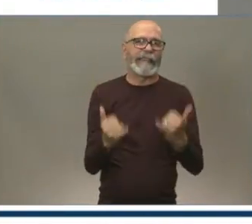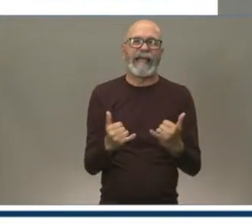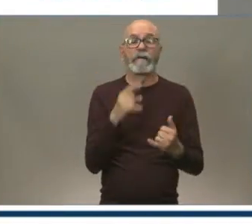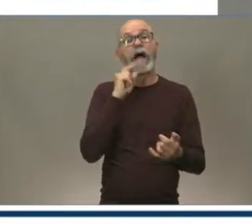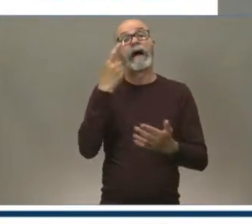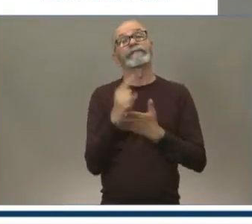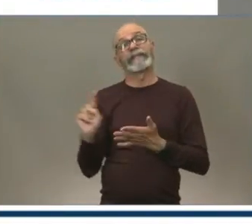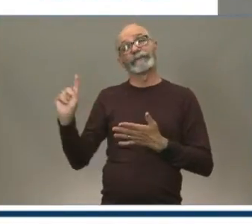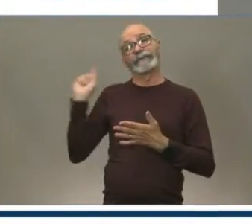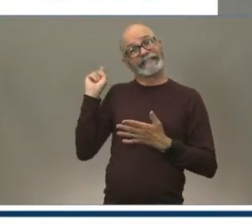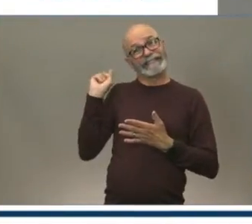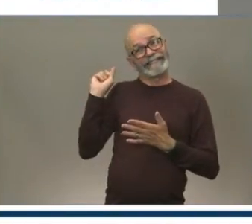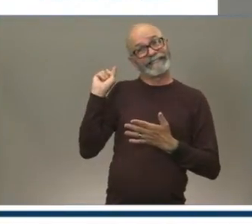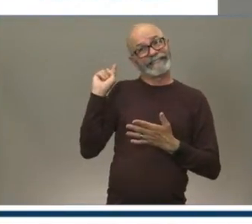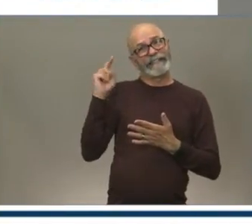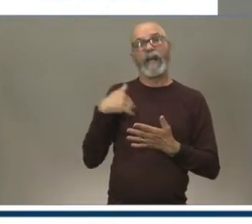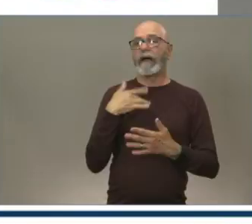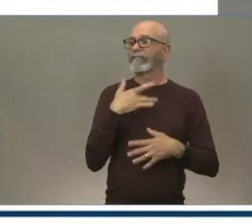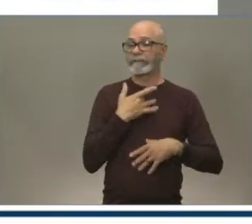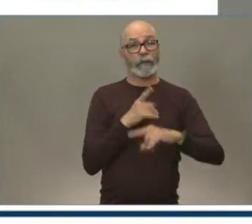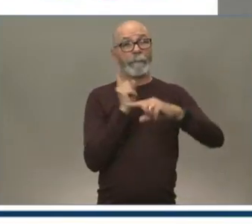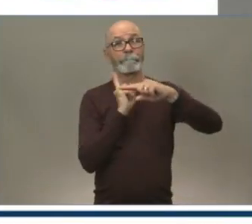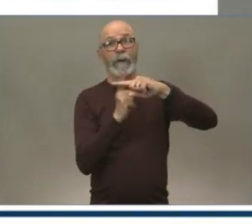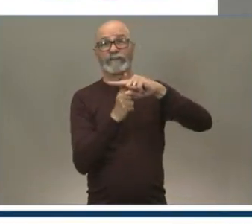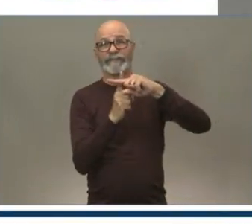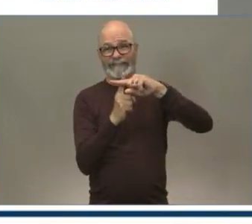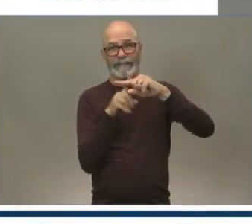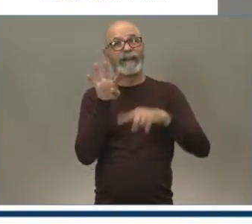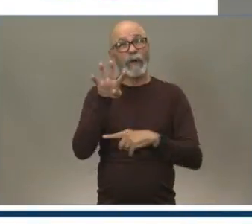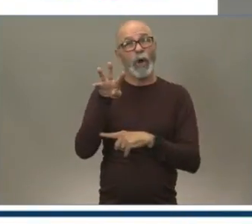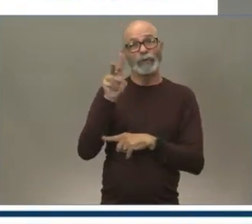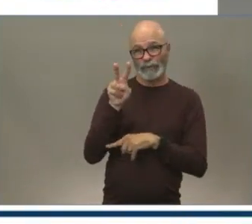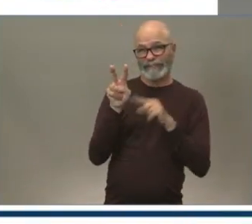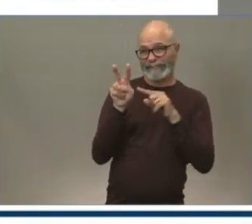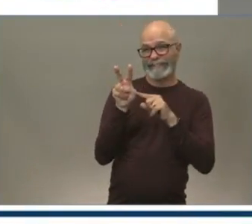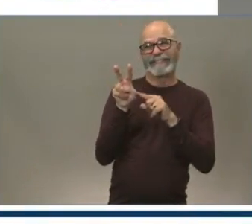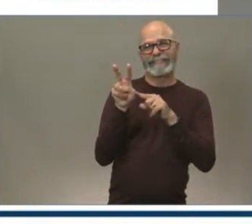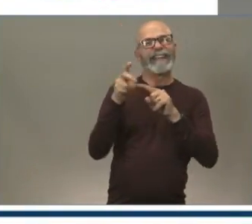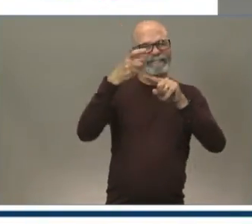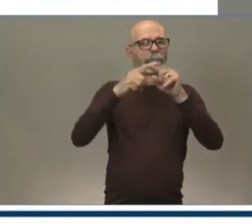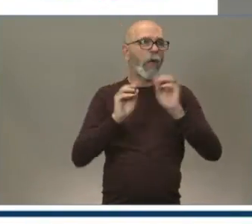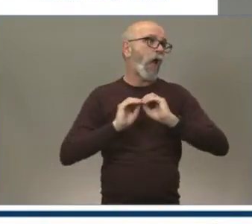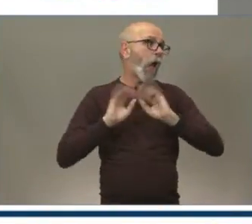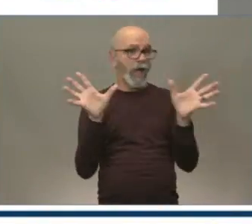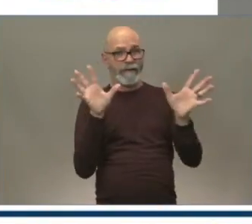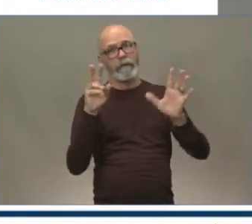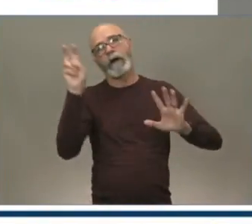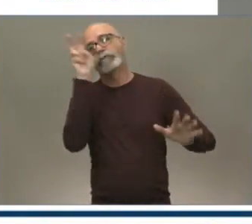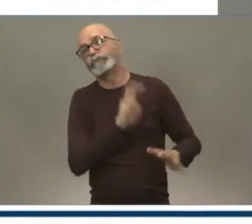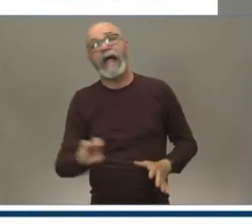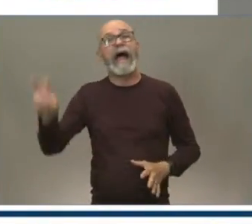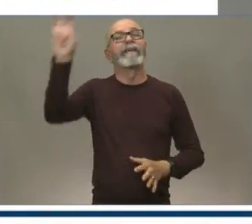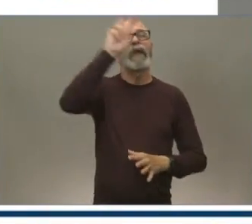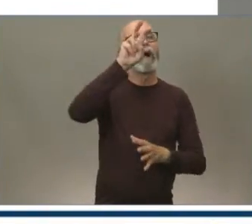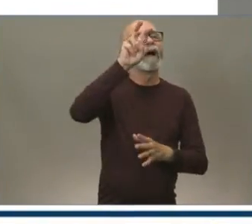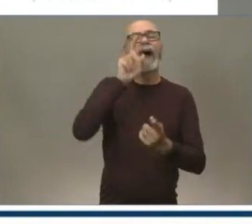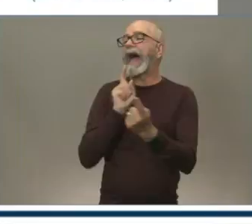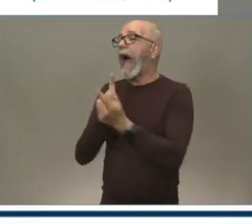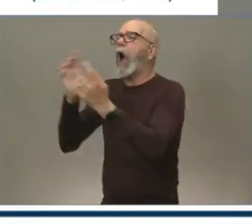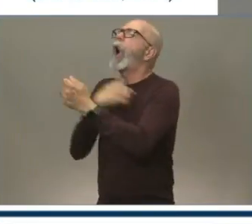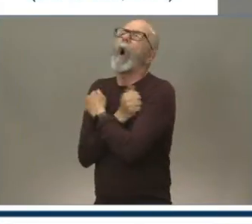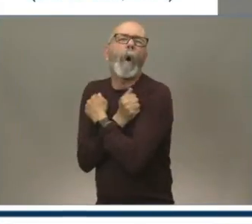active cases of COVID-19. Most of those were related to travel or closely connected to a travel case. Today, we